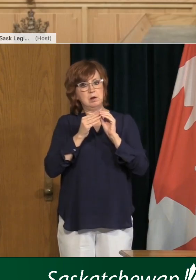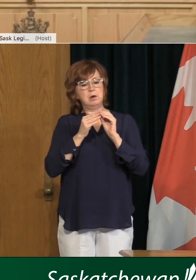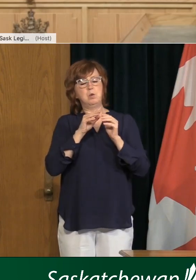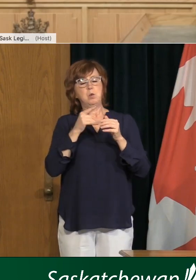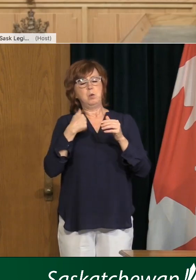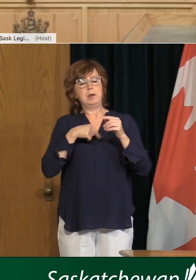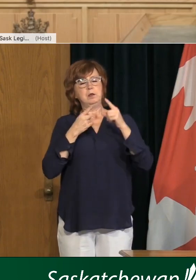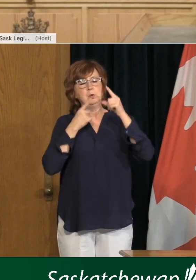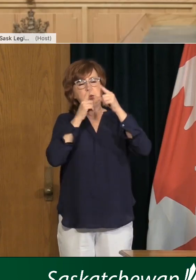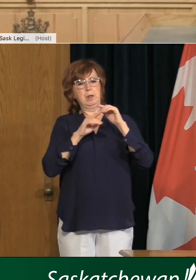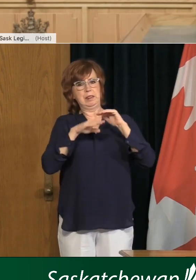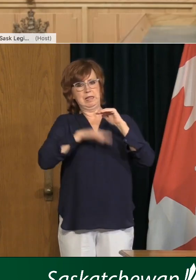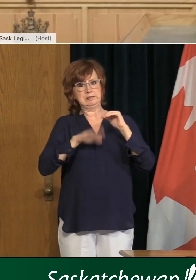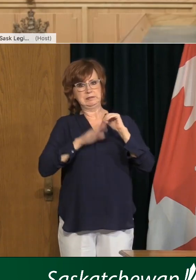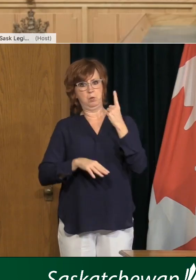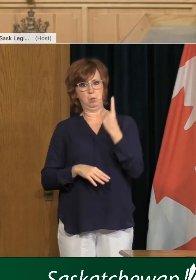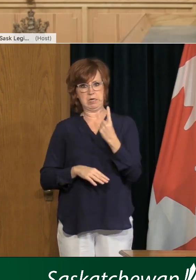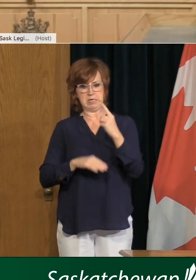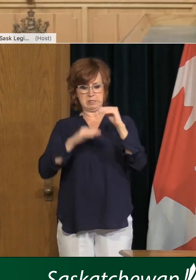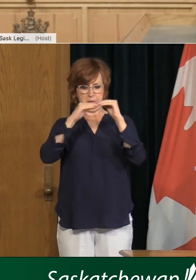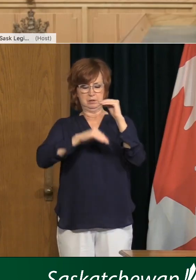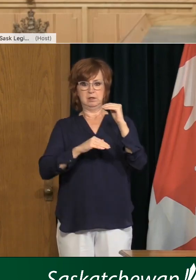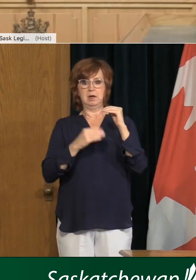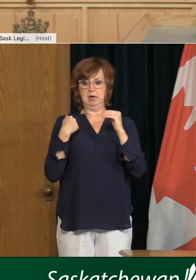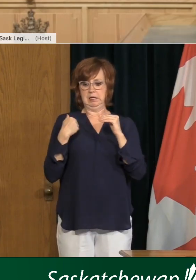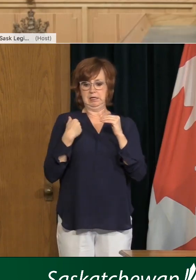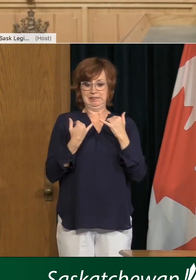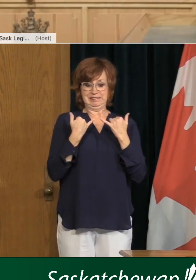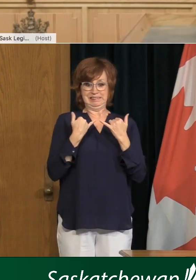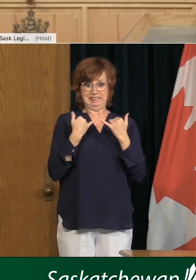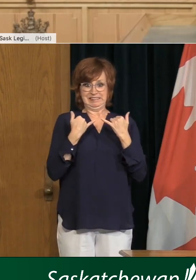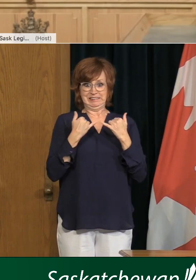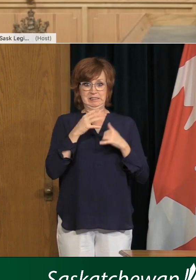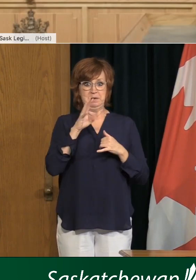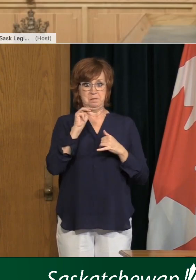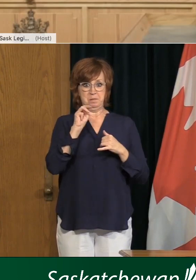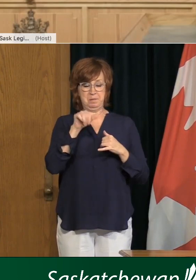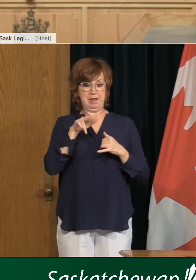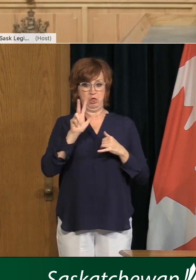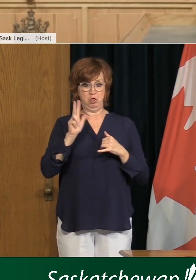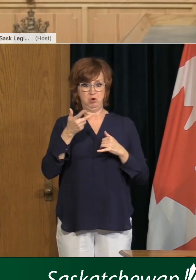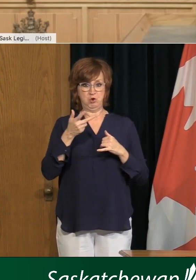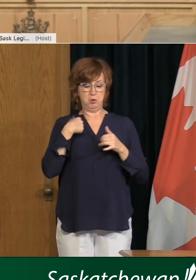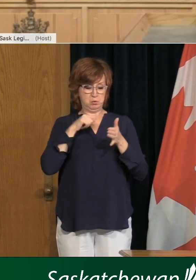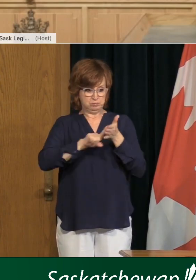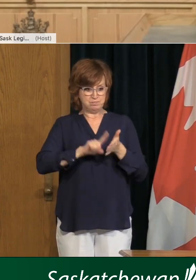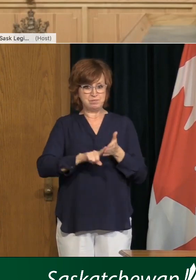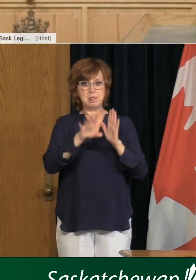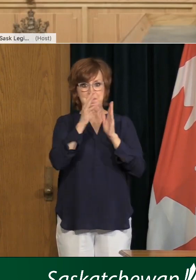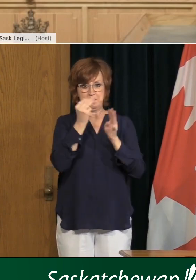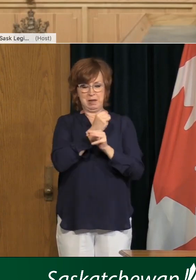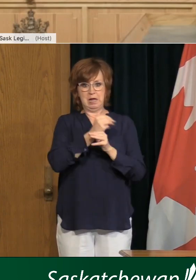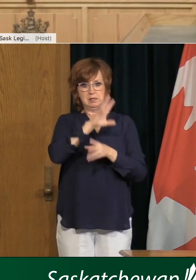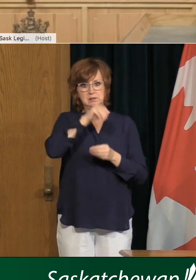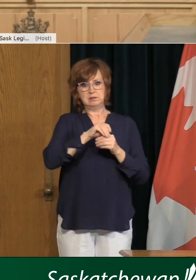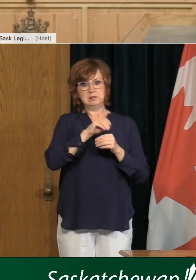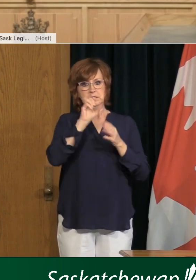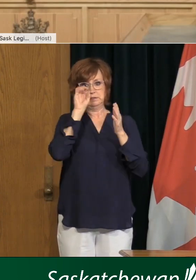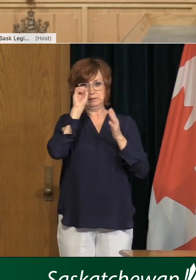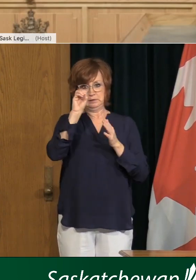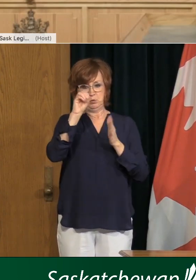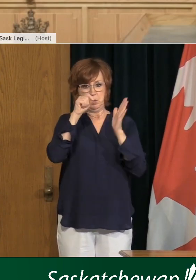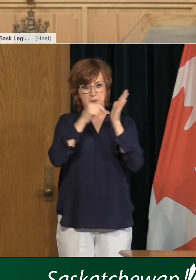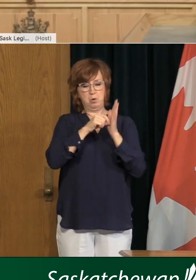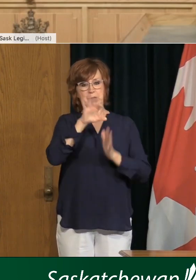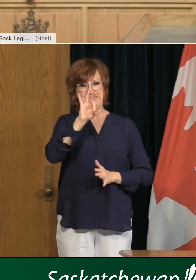May 3rd, the effective reproductive number in Saskatchewan is 0.97. We're concerned that this number is increasing and are monitoring